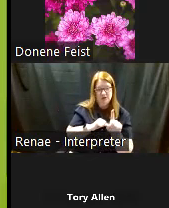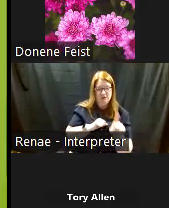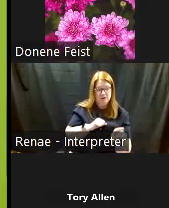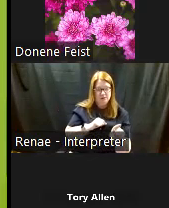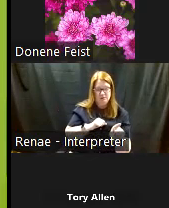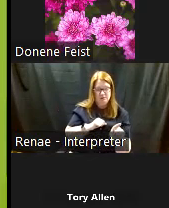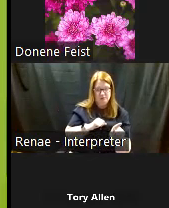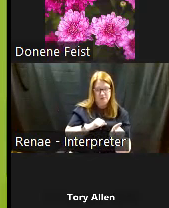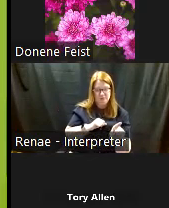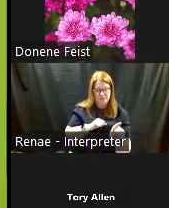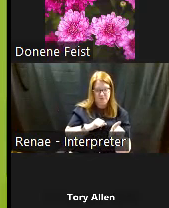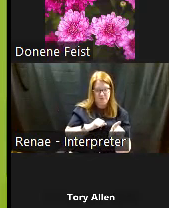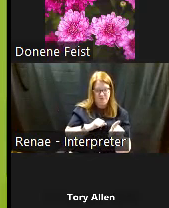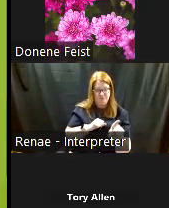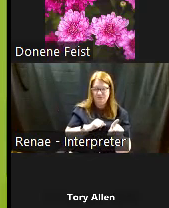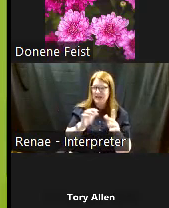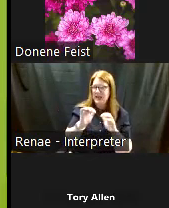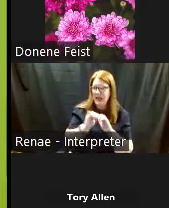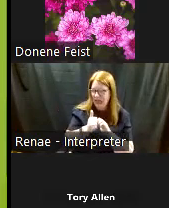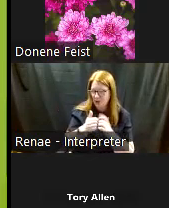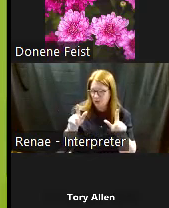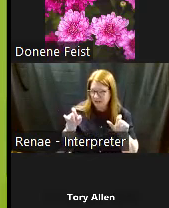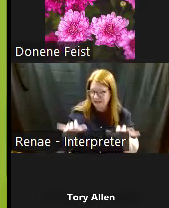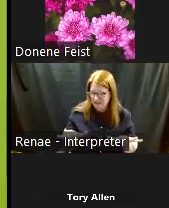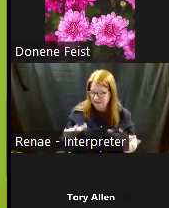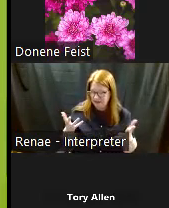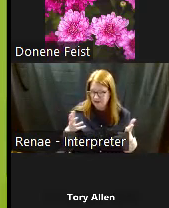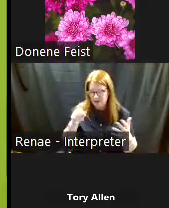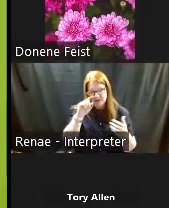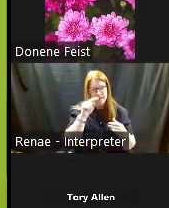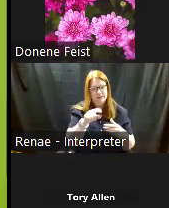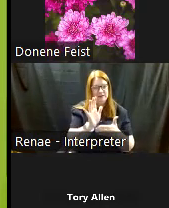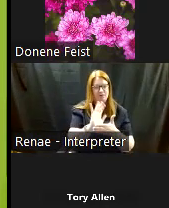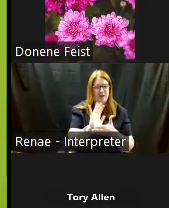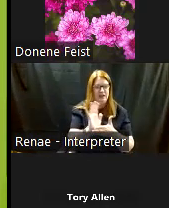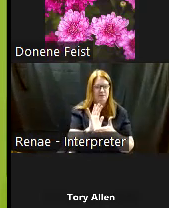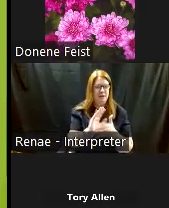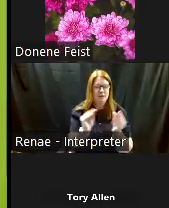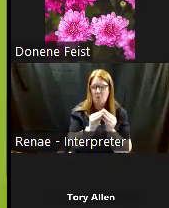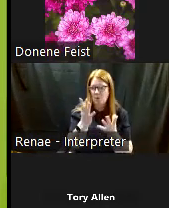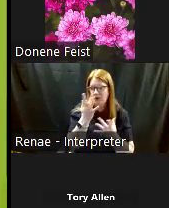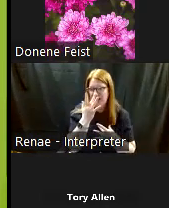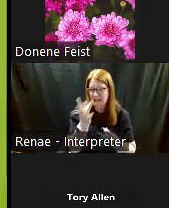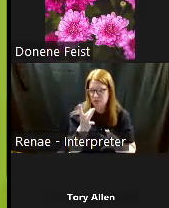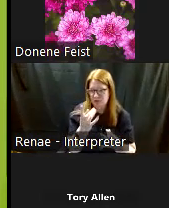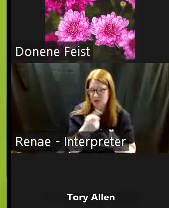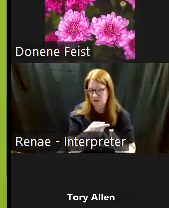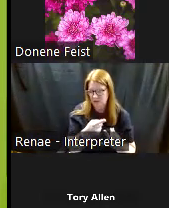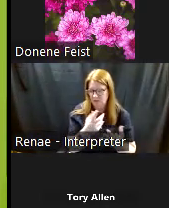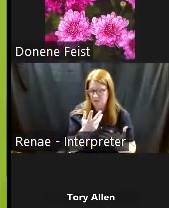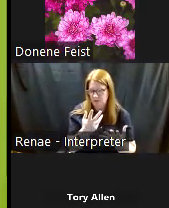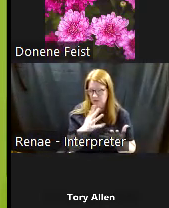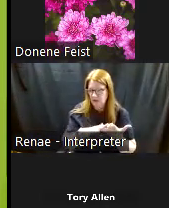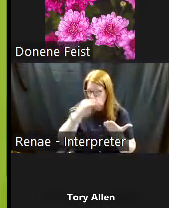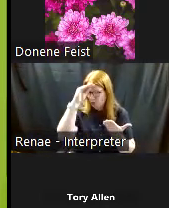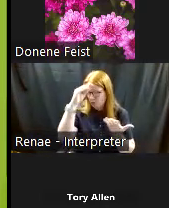want to kind of get into how we go about the testing. And I thought this video clip would just be a little bit more interesting and engaging way to learn